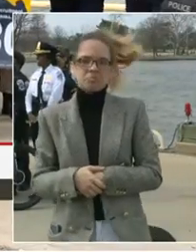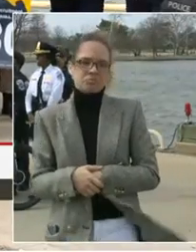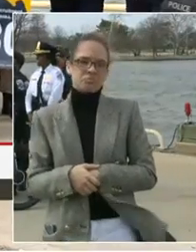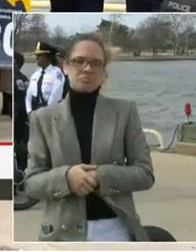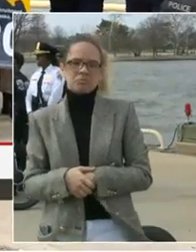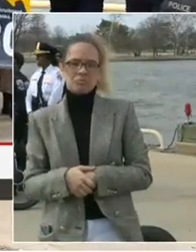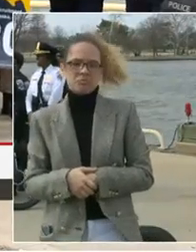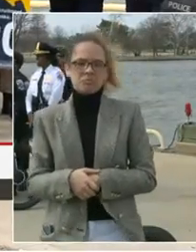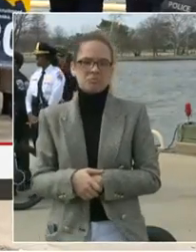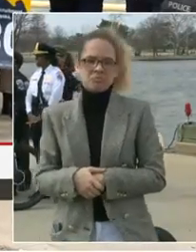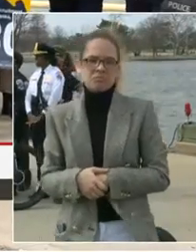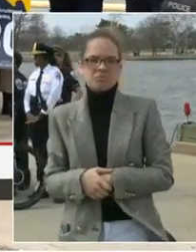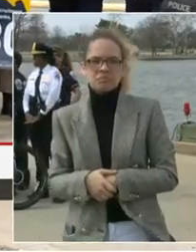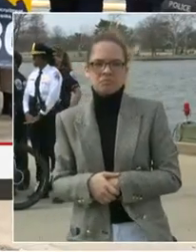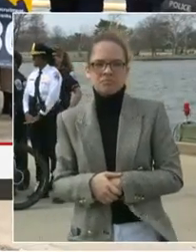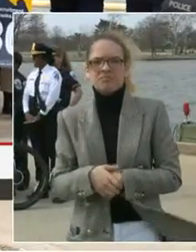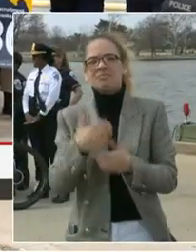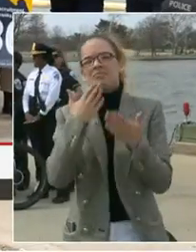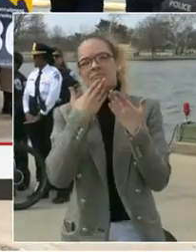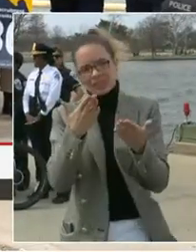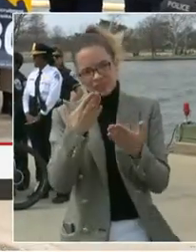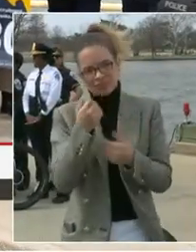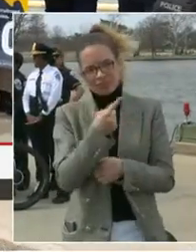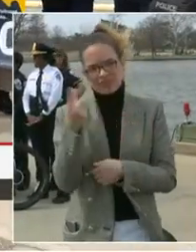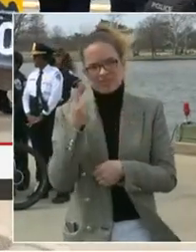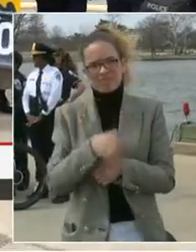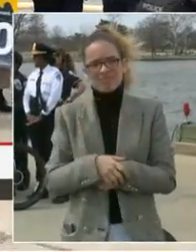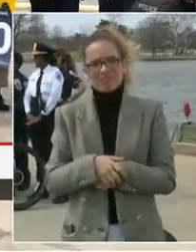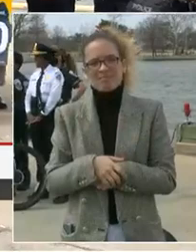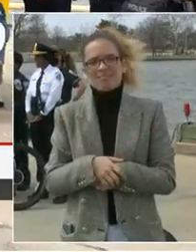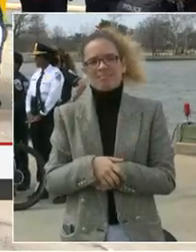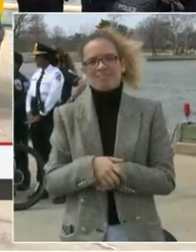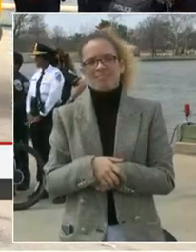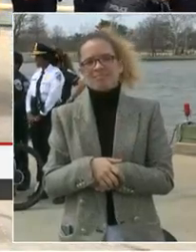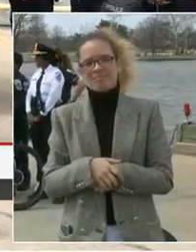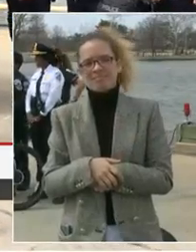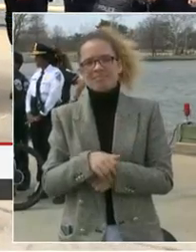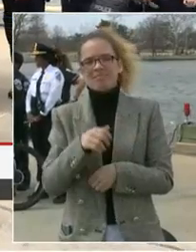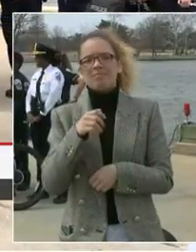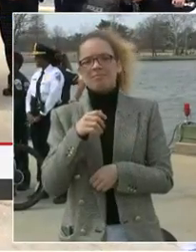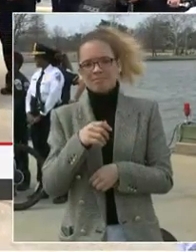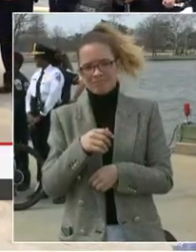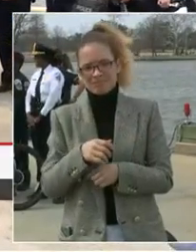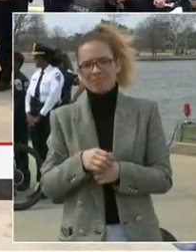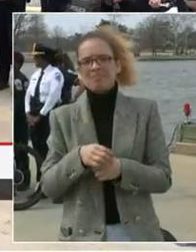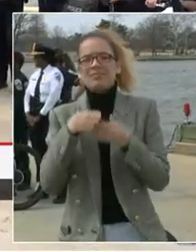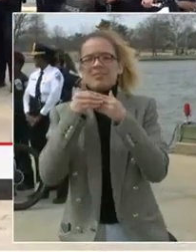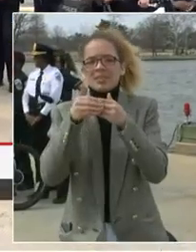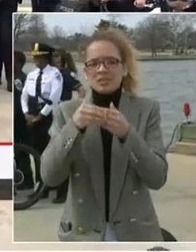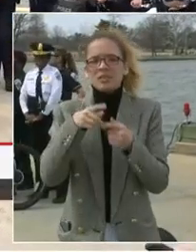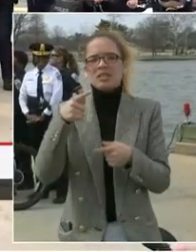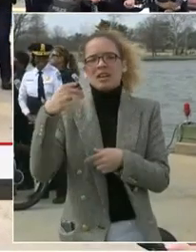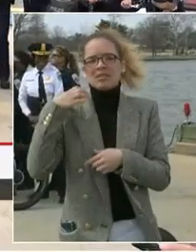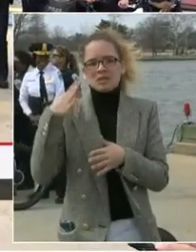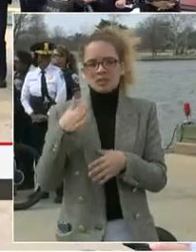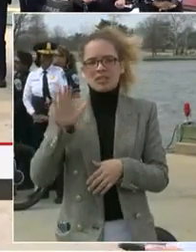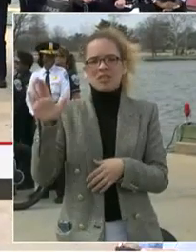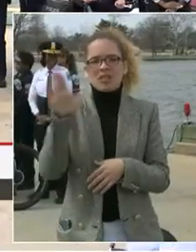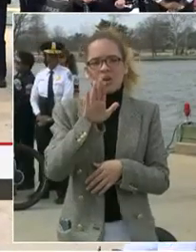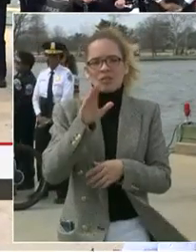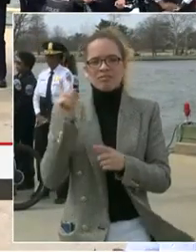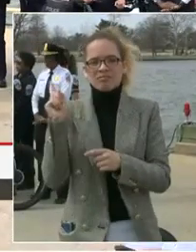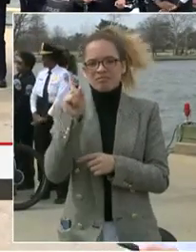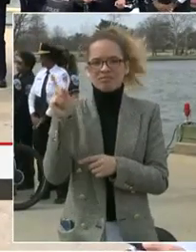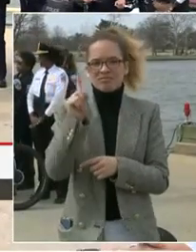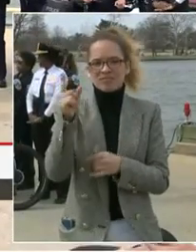All right. Thank you, everybody. And we are now going to be escorted by one of our officers on their patrol here, which is why